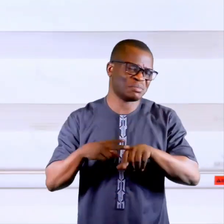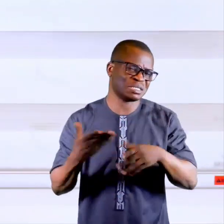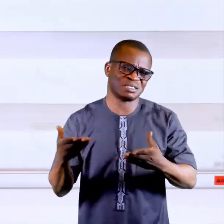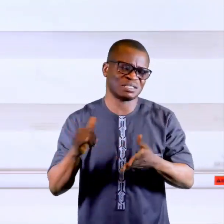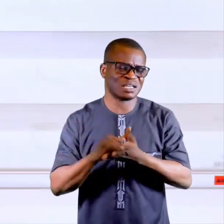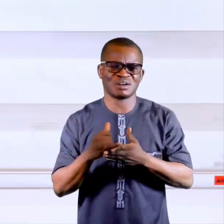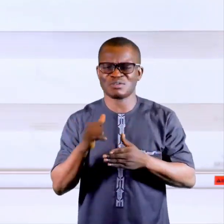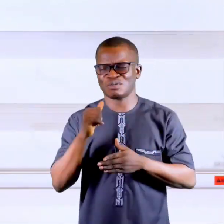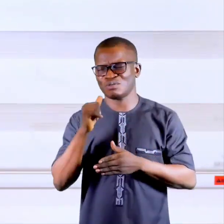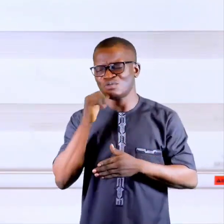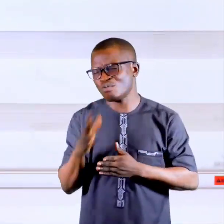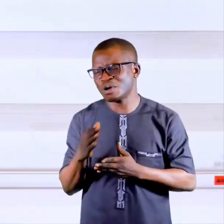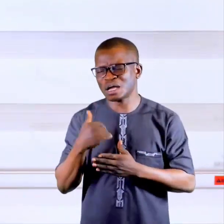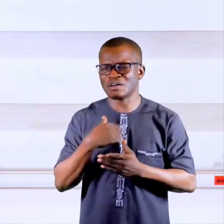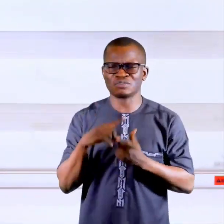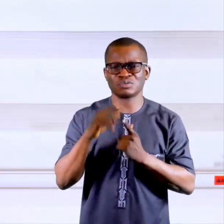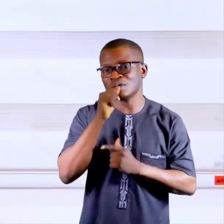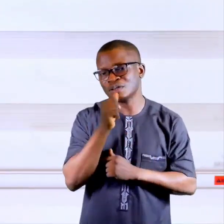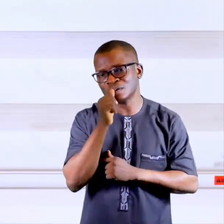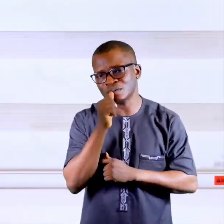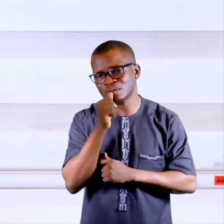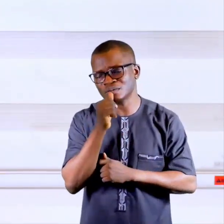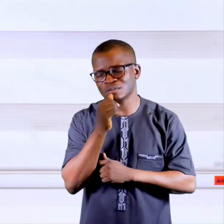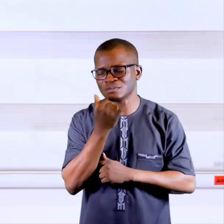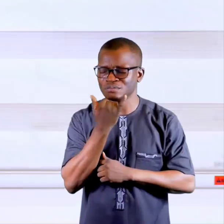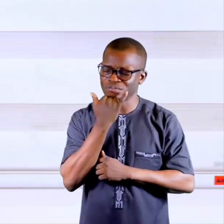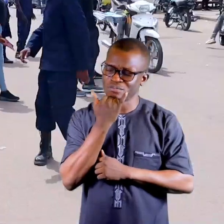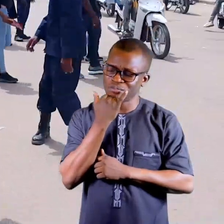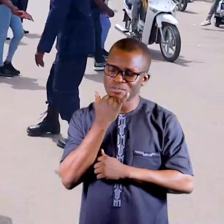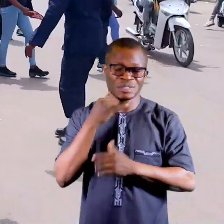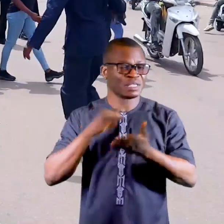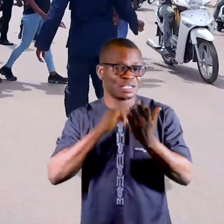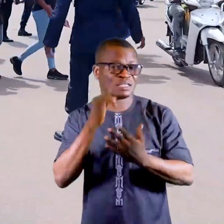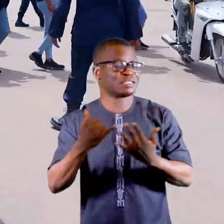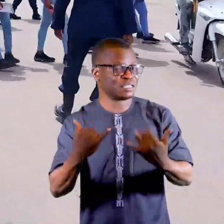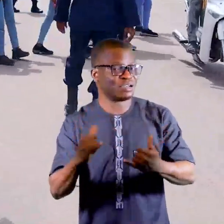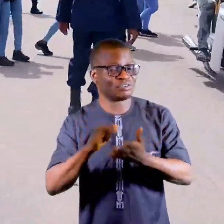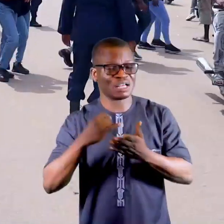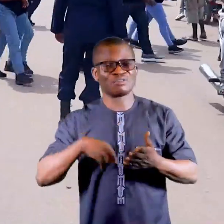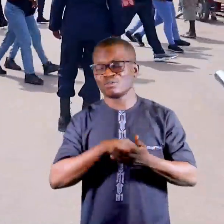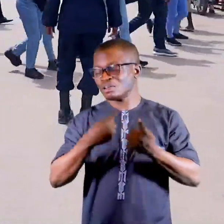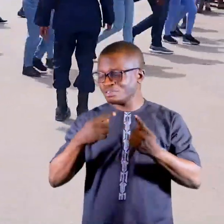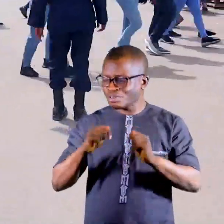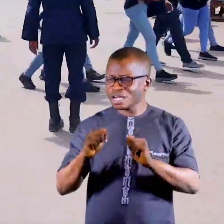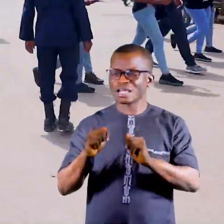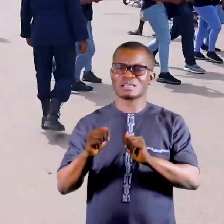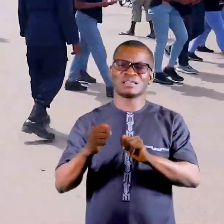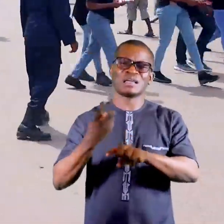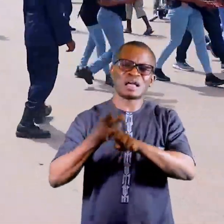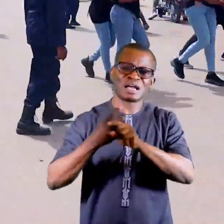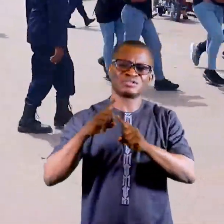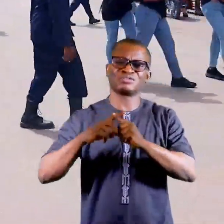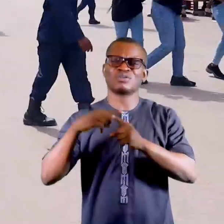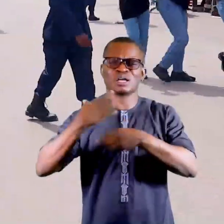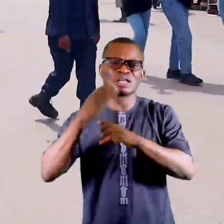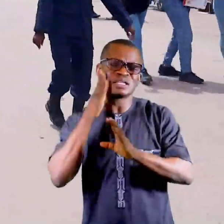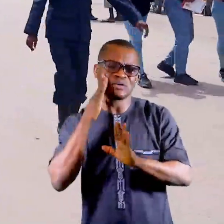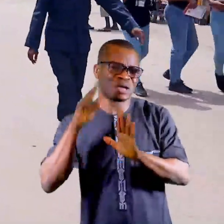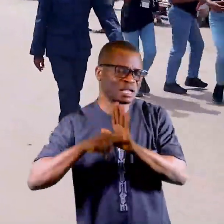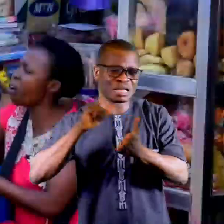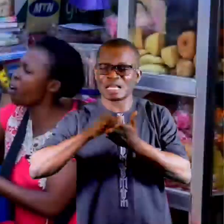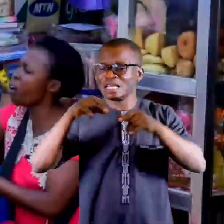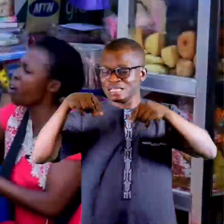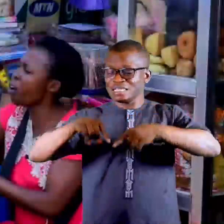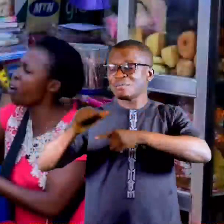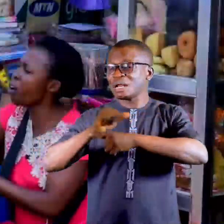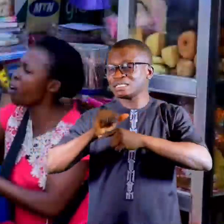carry. And this ought not to be. So it is now that we are trying so hard to sensitize people that this kind of